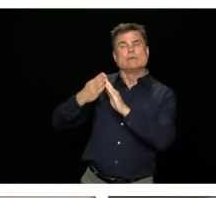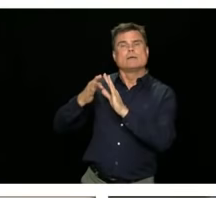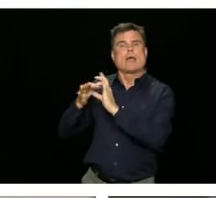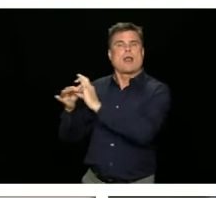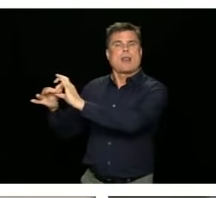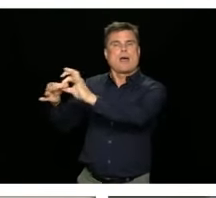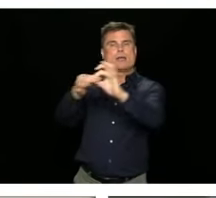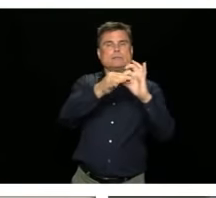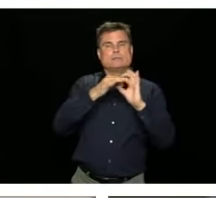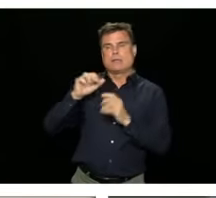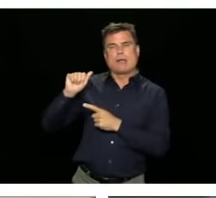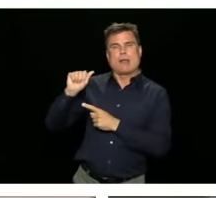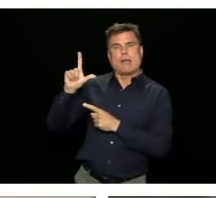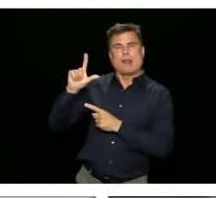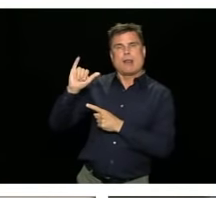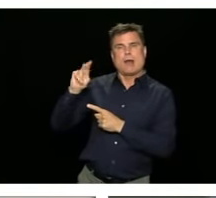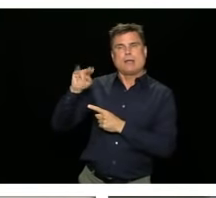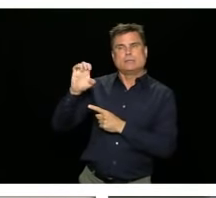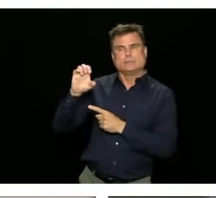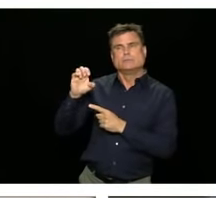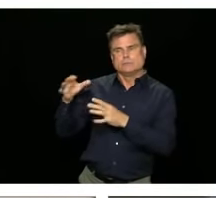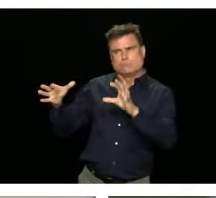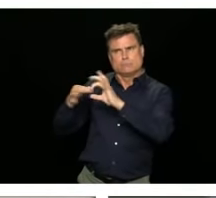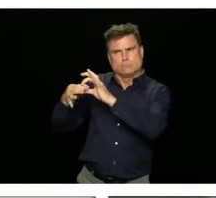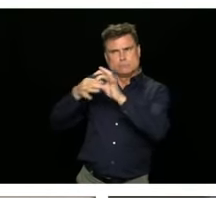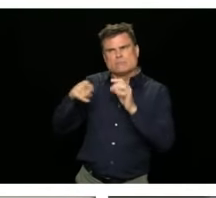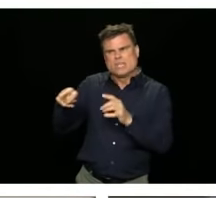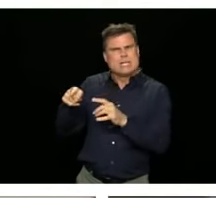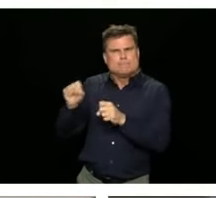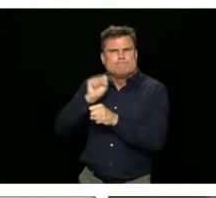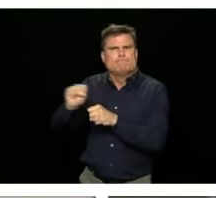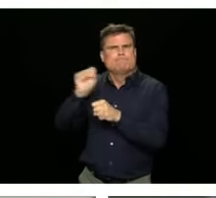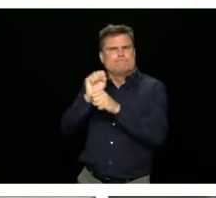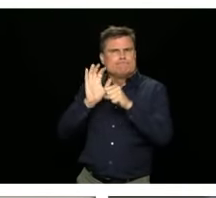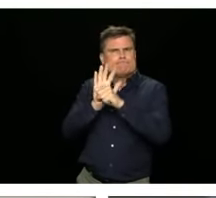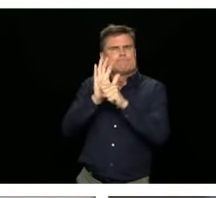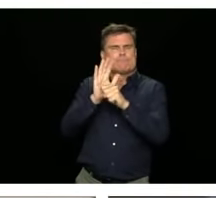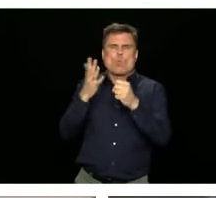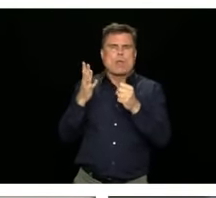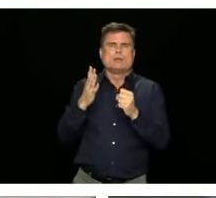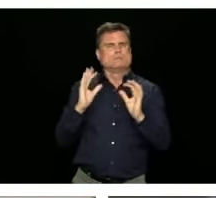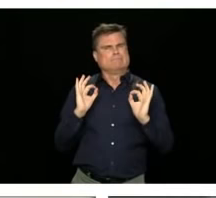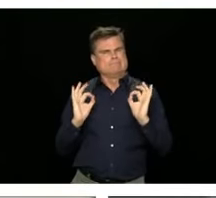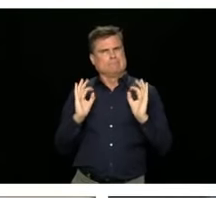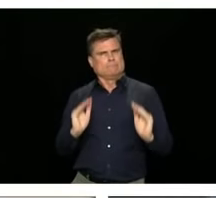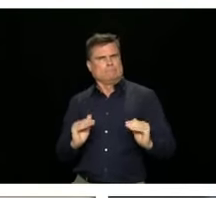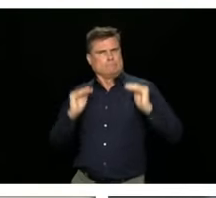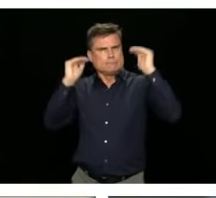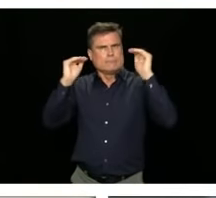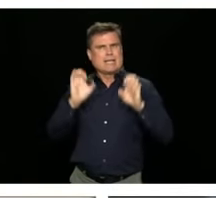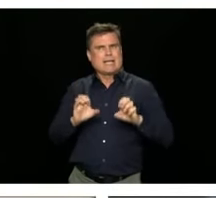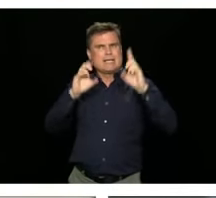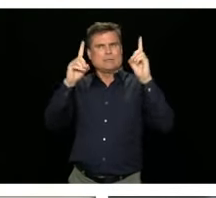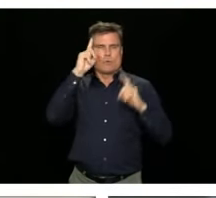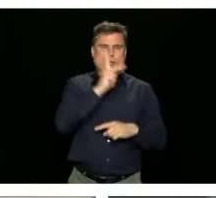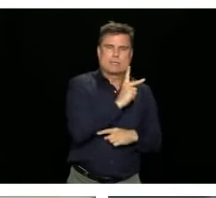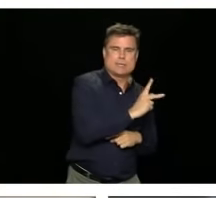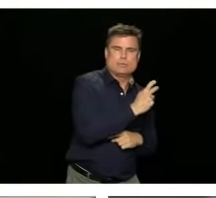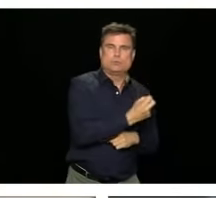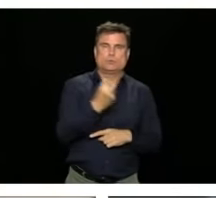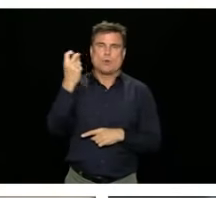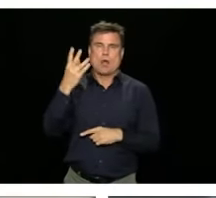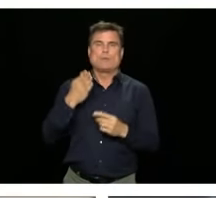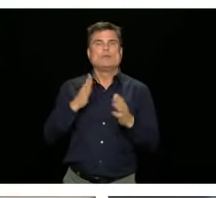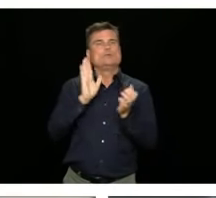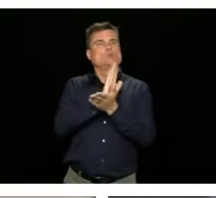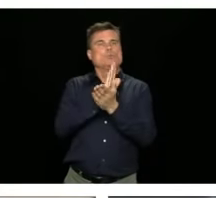system. I've met with them early this year when they were starting their campaigns, and they've done a fantastic job. So I'm really